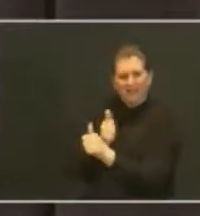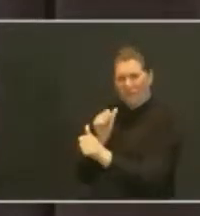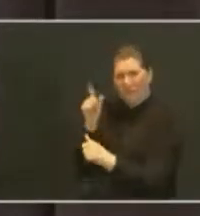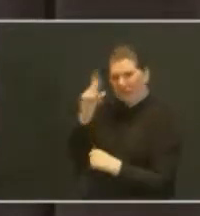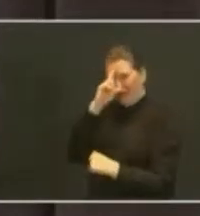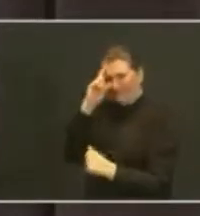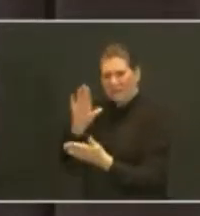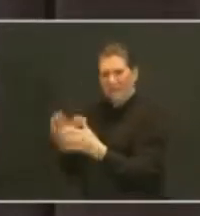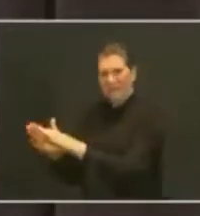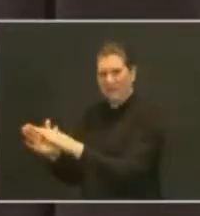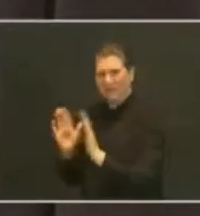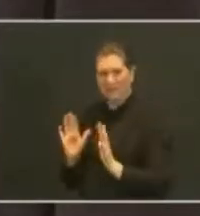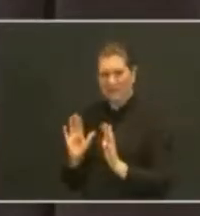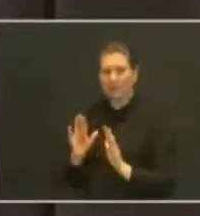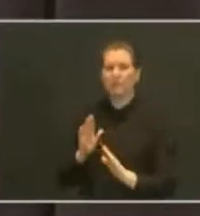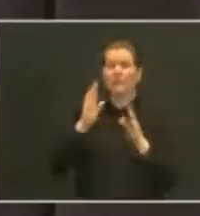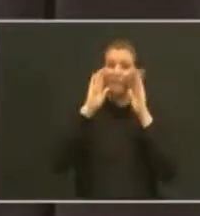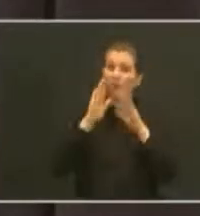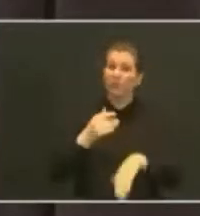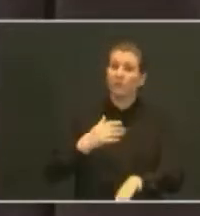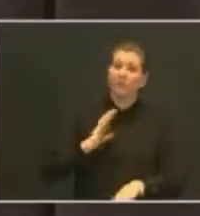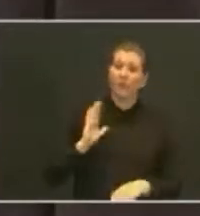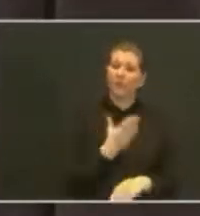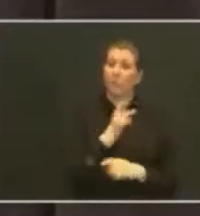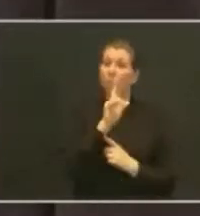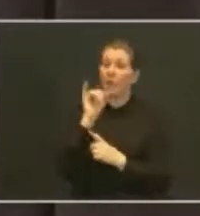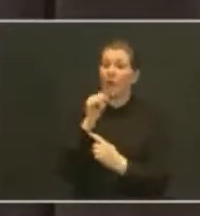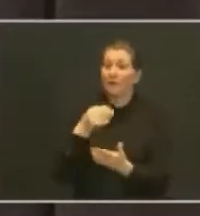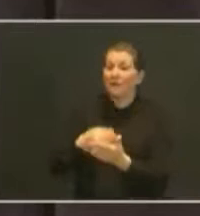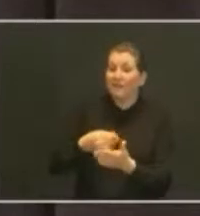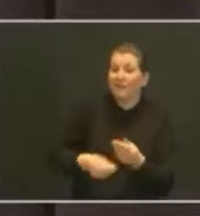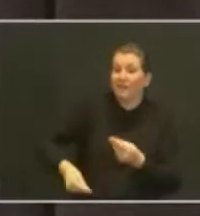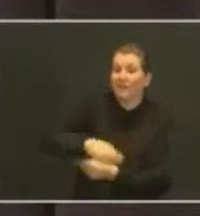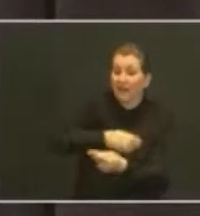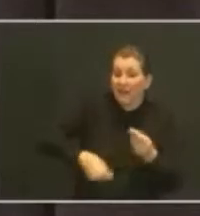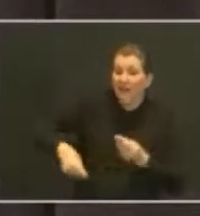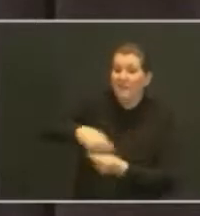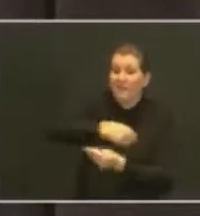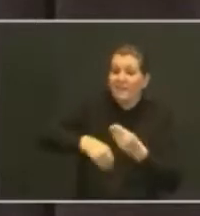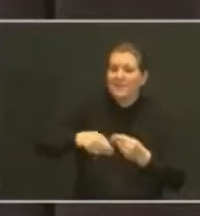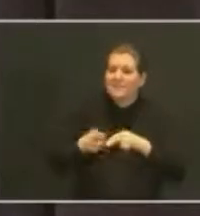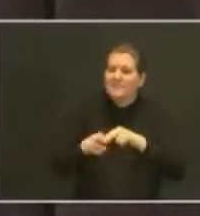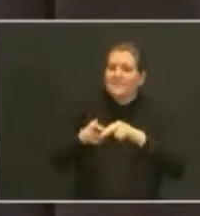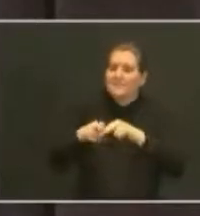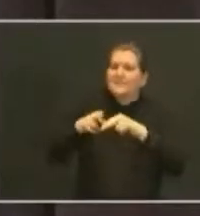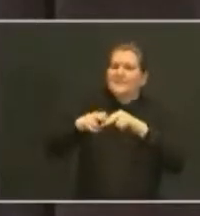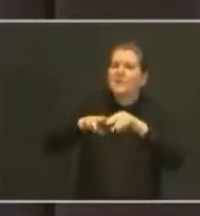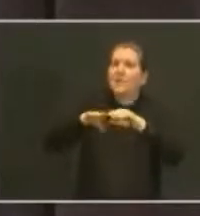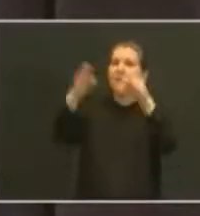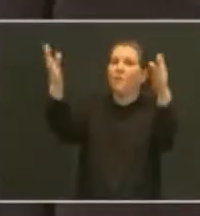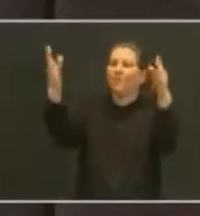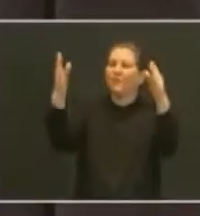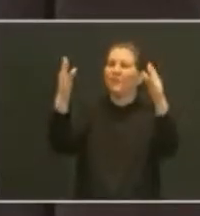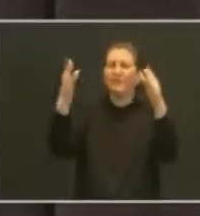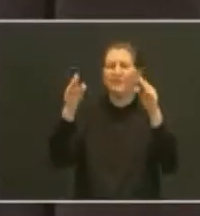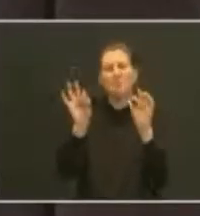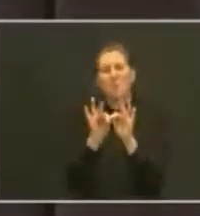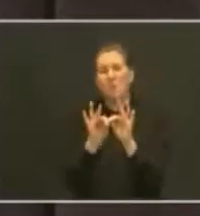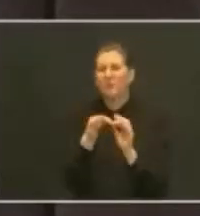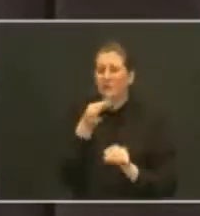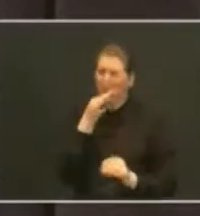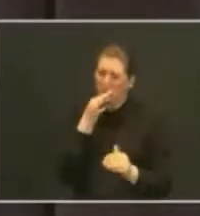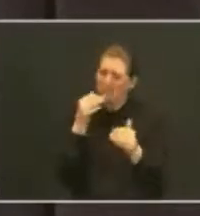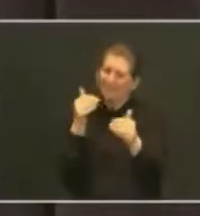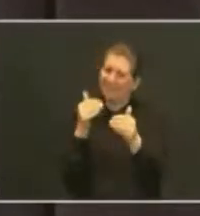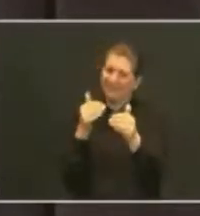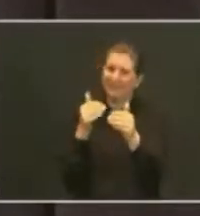the economy fully open again as soon as possible. At the end of the day, we will